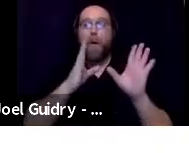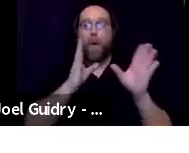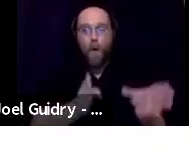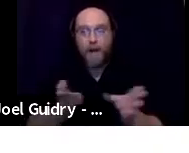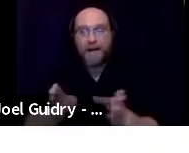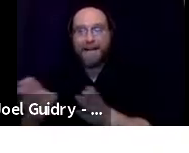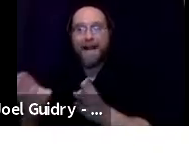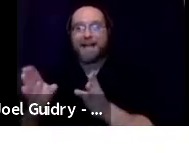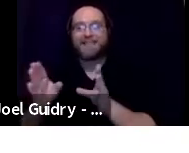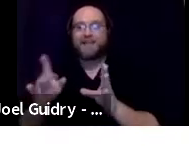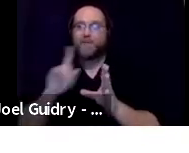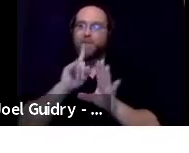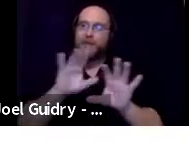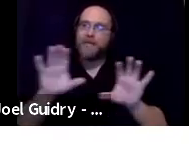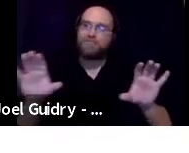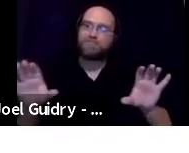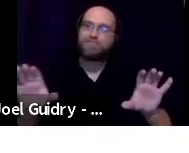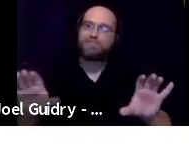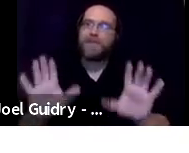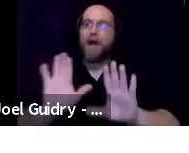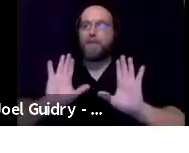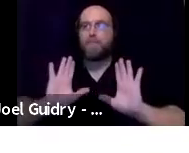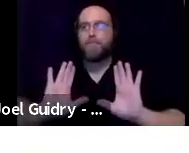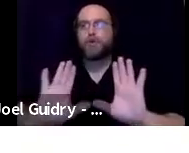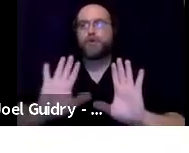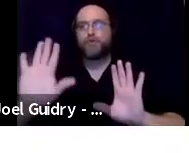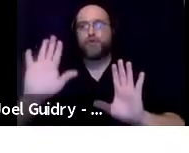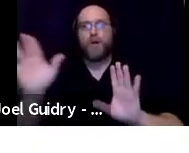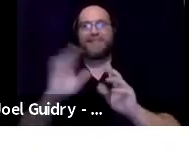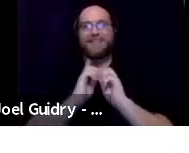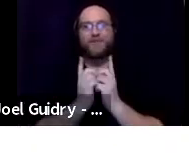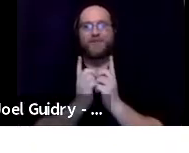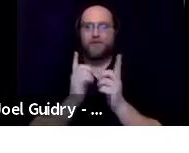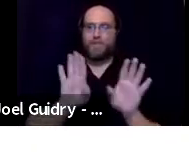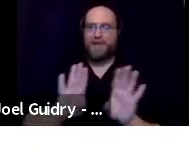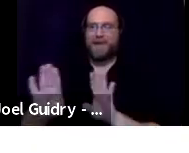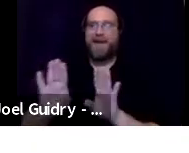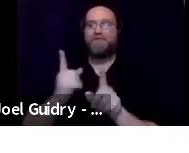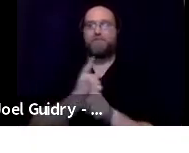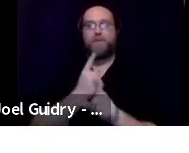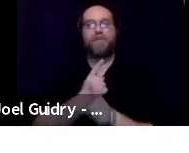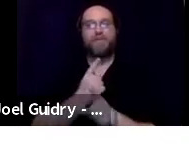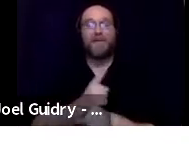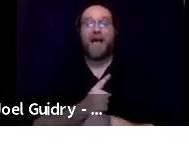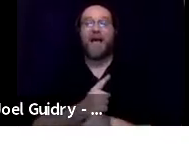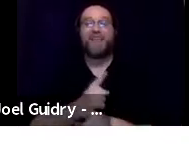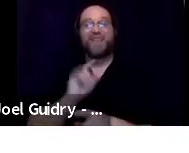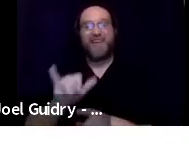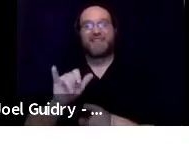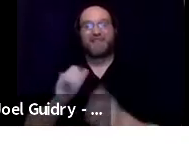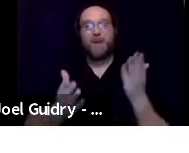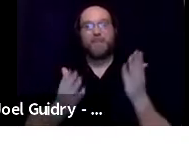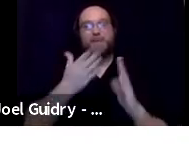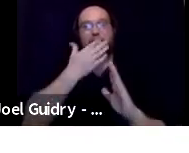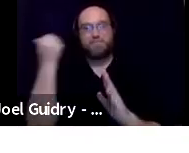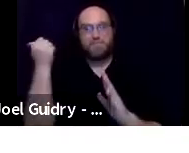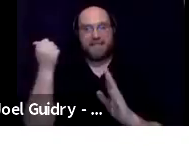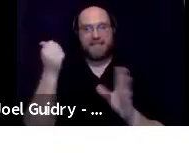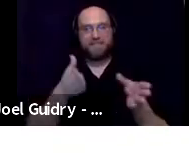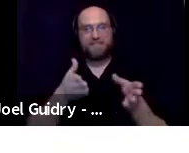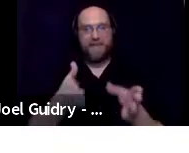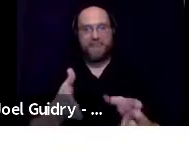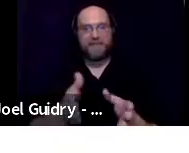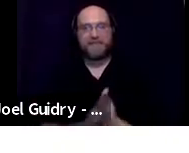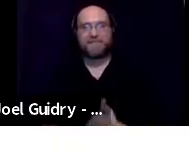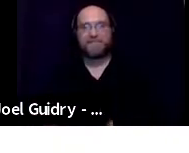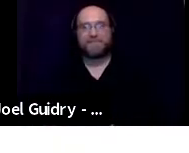push your district to behave appropriately is more than likely the best method here. So I'm going to turn